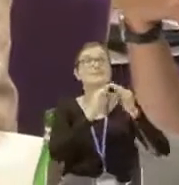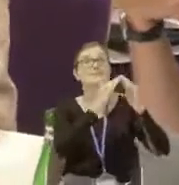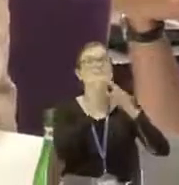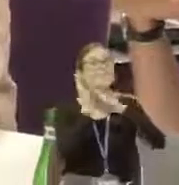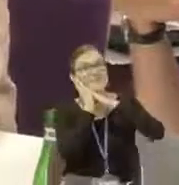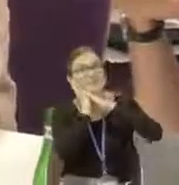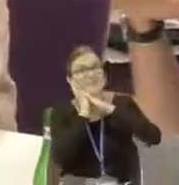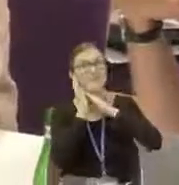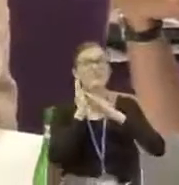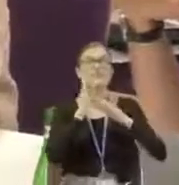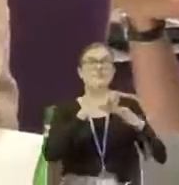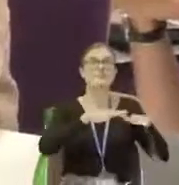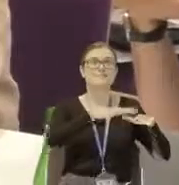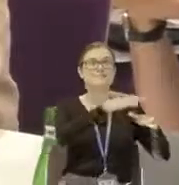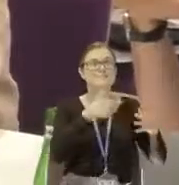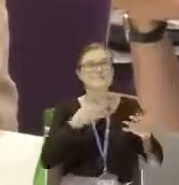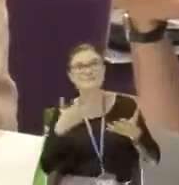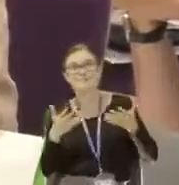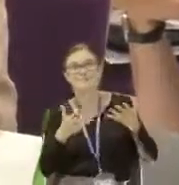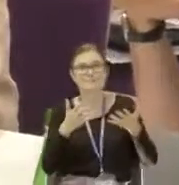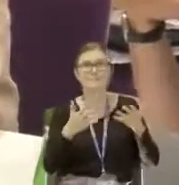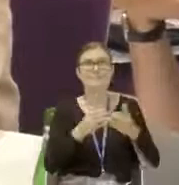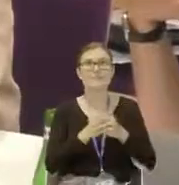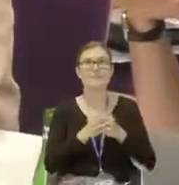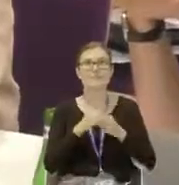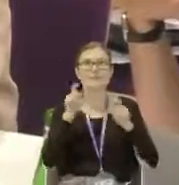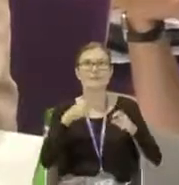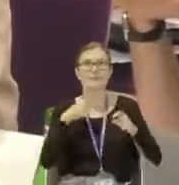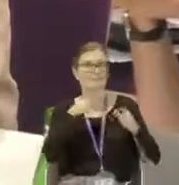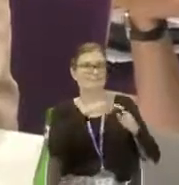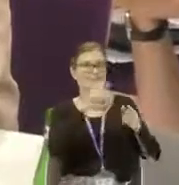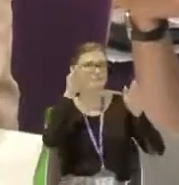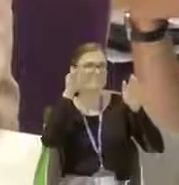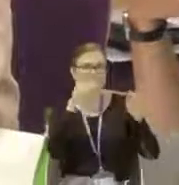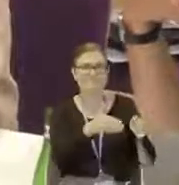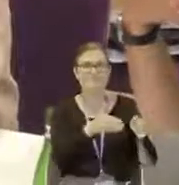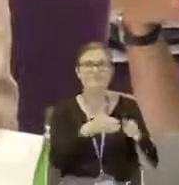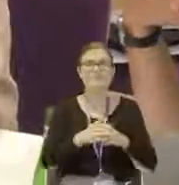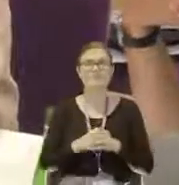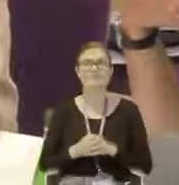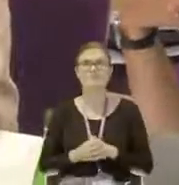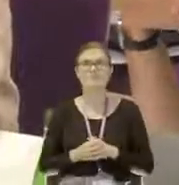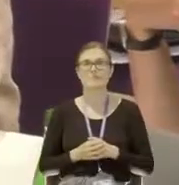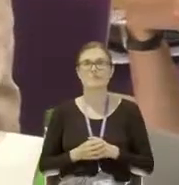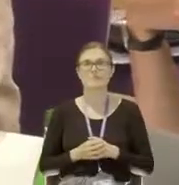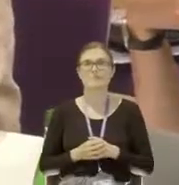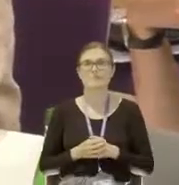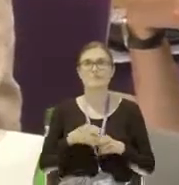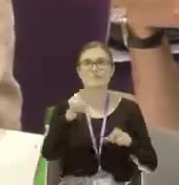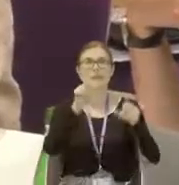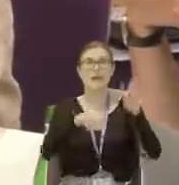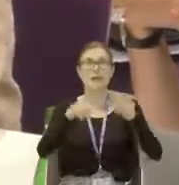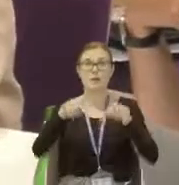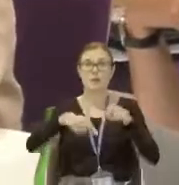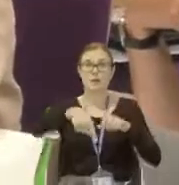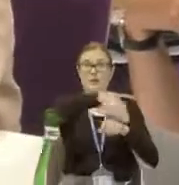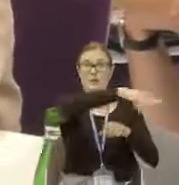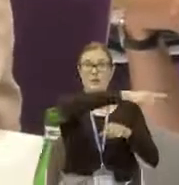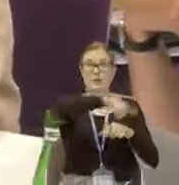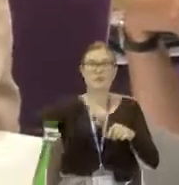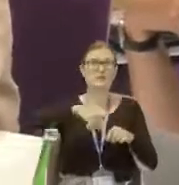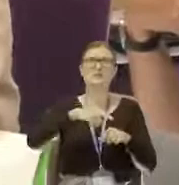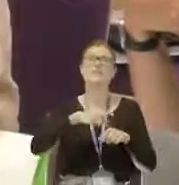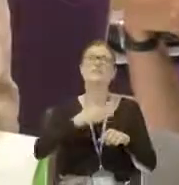to be placed in the major cities which have high rent, where we can still work in a distance,